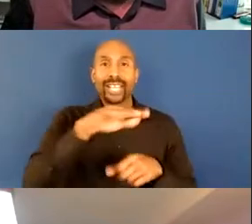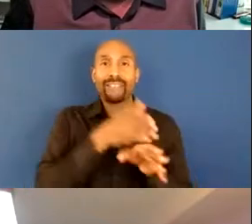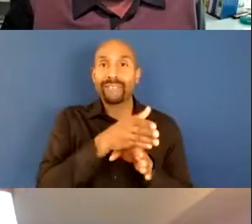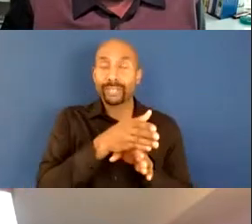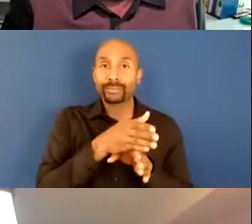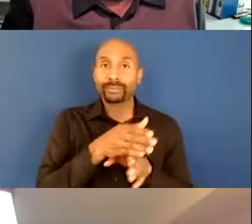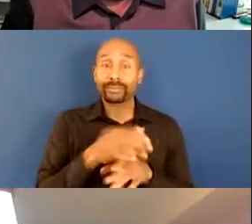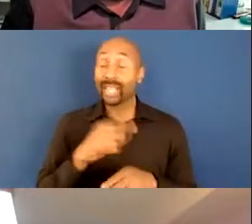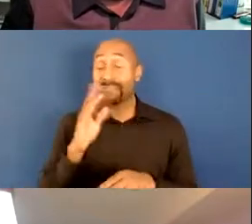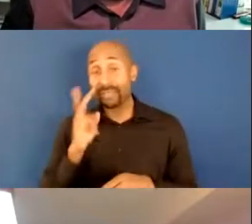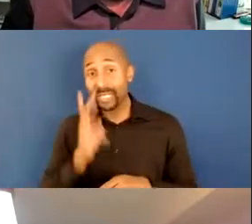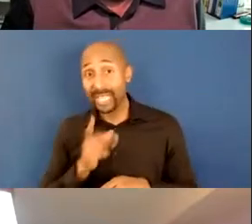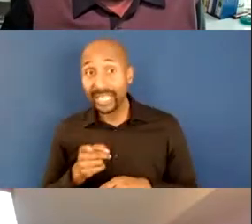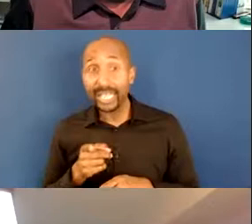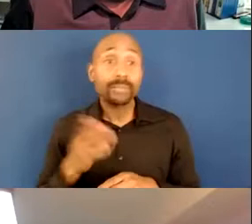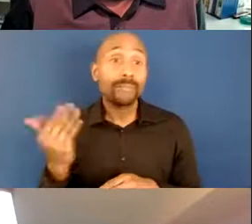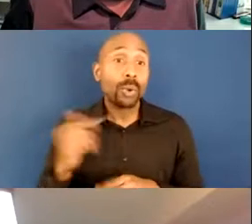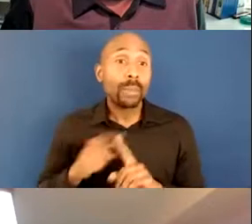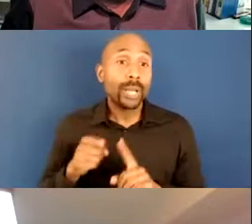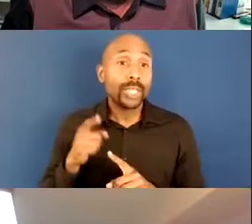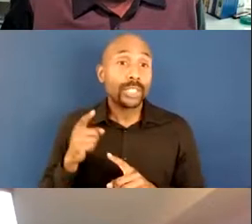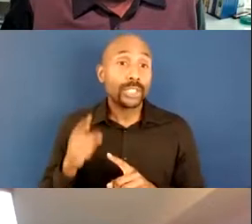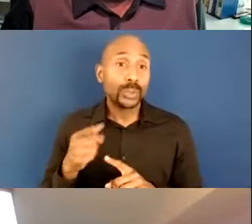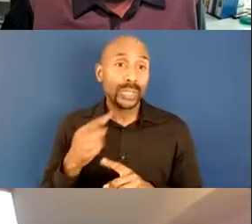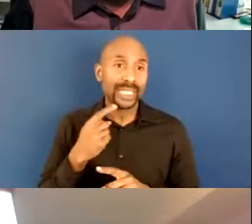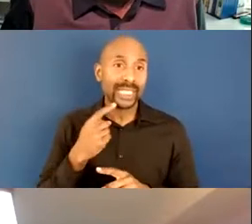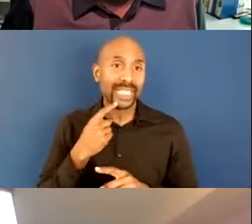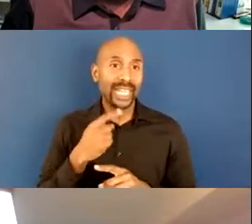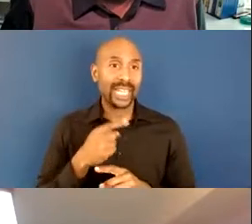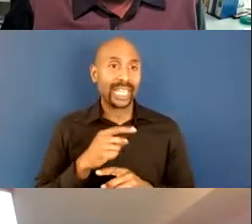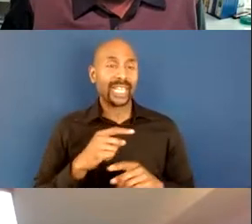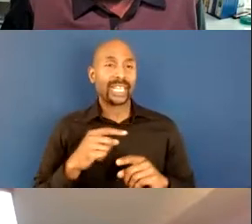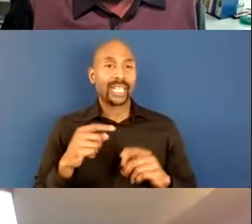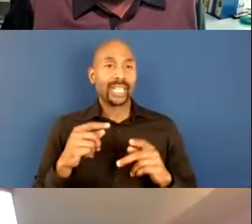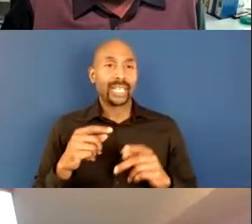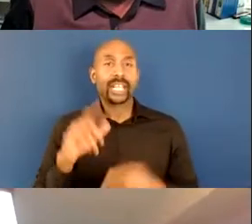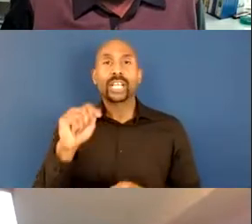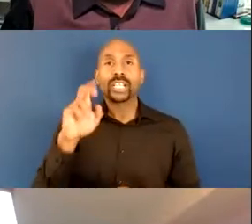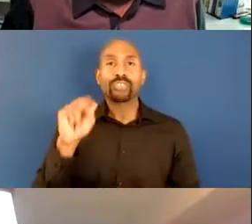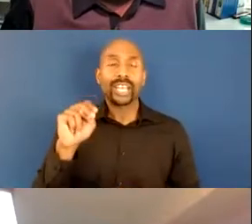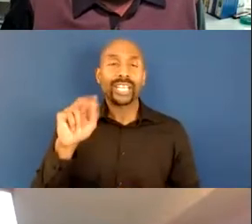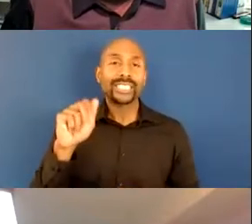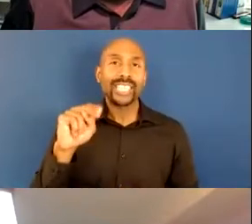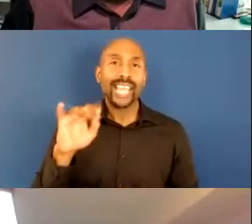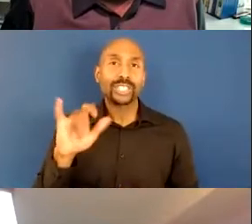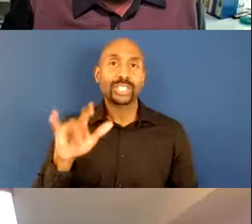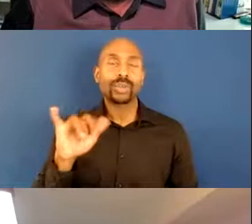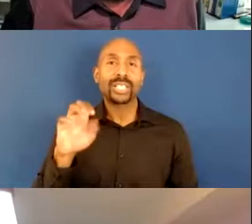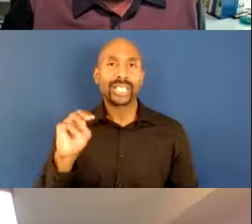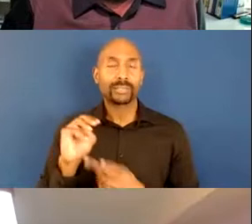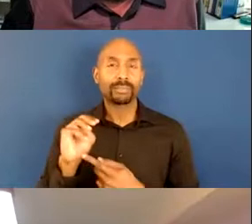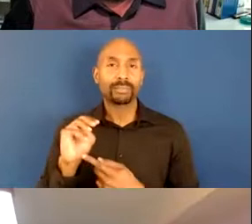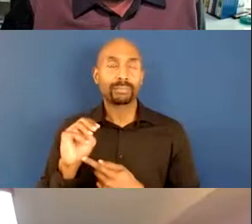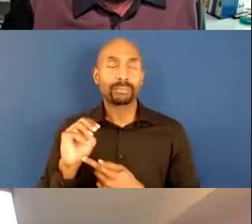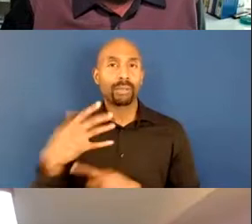place-based transnationalism. And I find that really fascinating, because transnationalism in some sense is